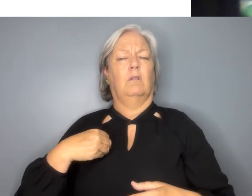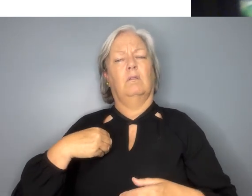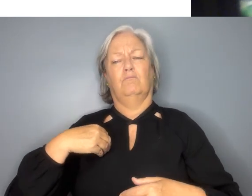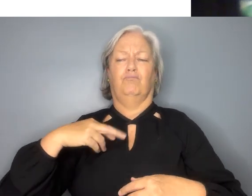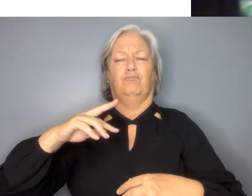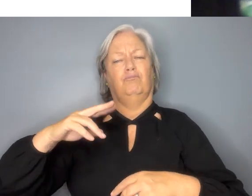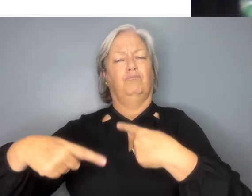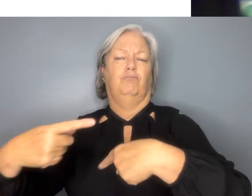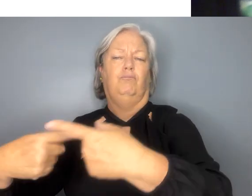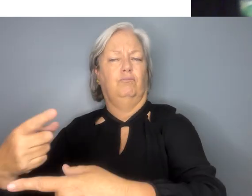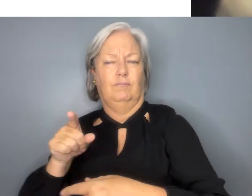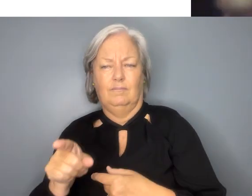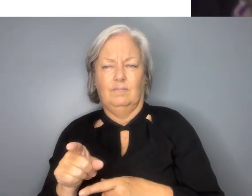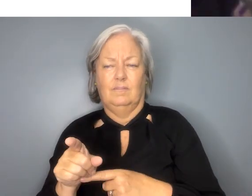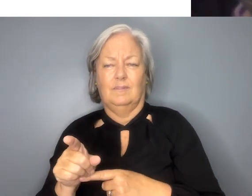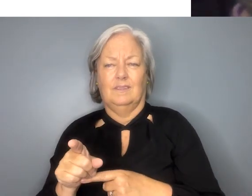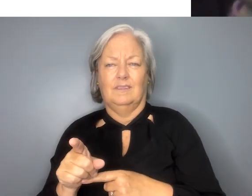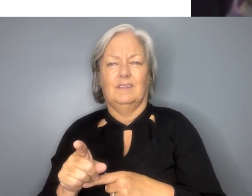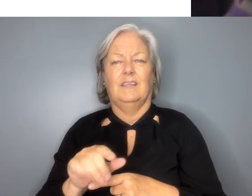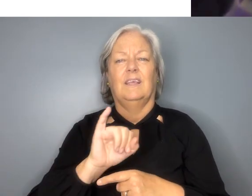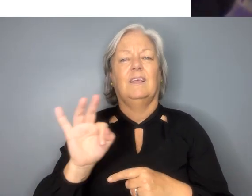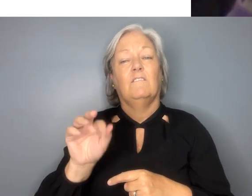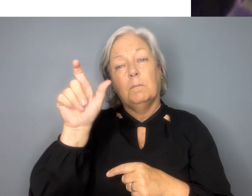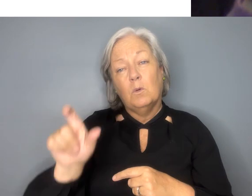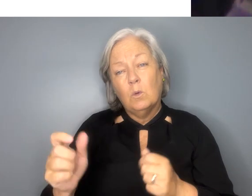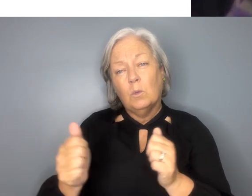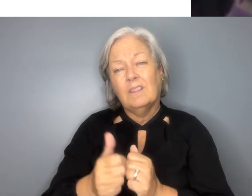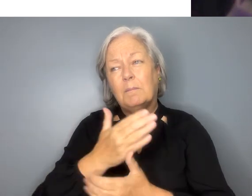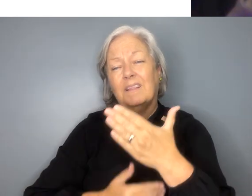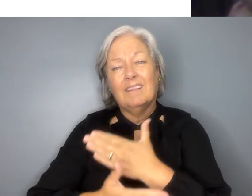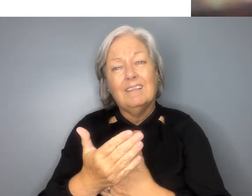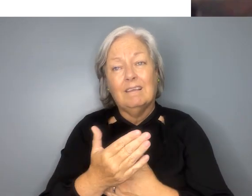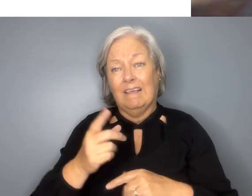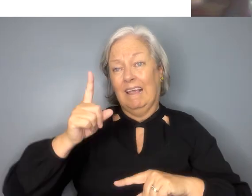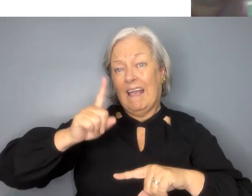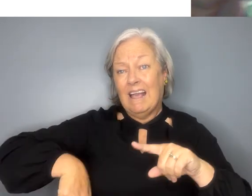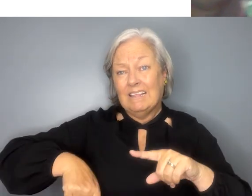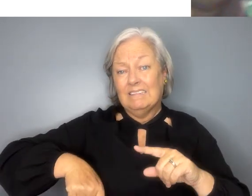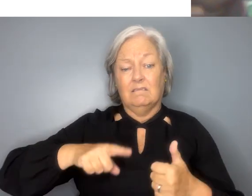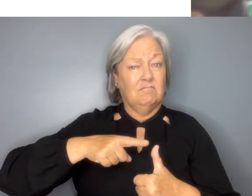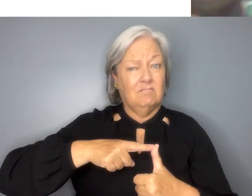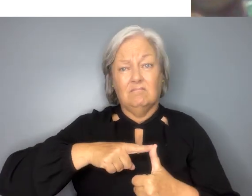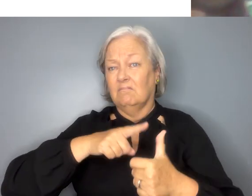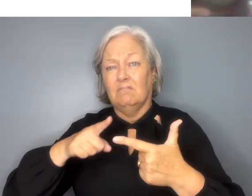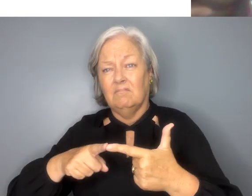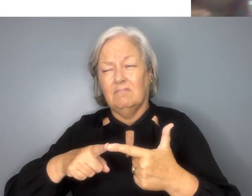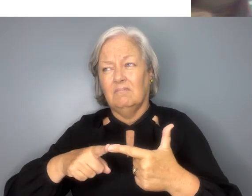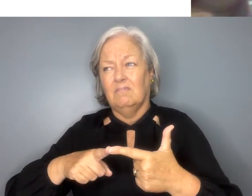medicalized transition process. If a person with a disability can't do those two